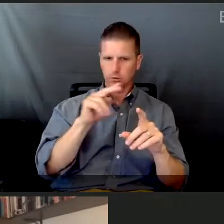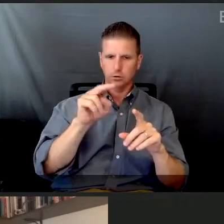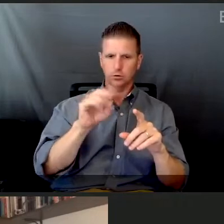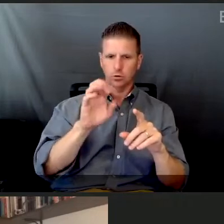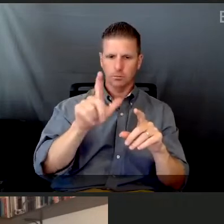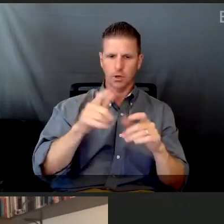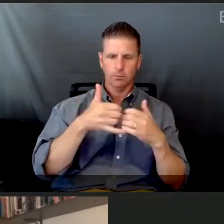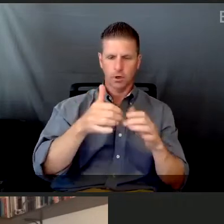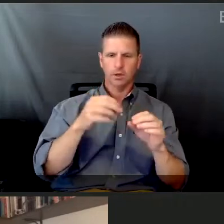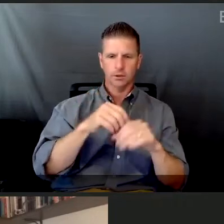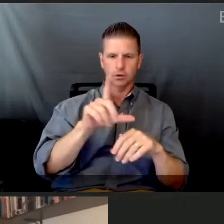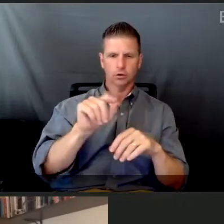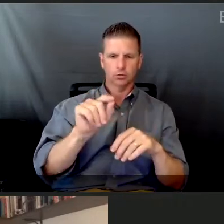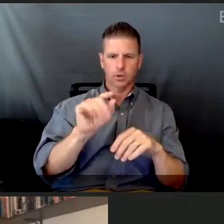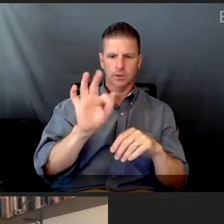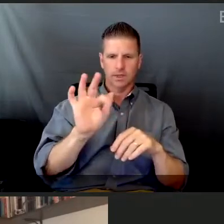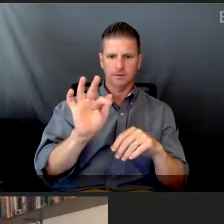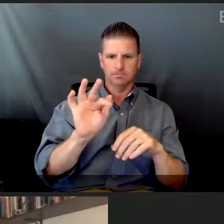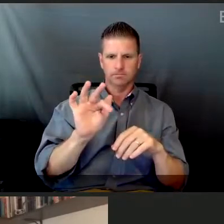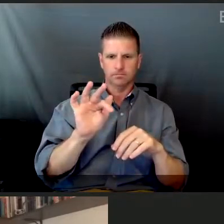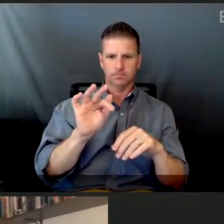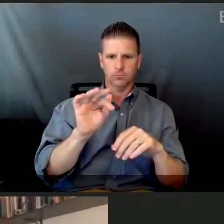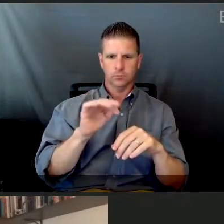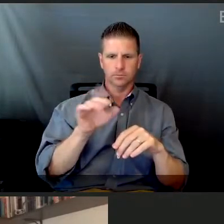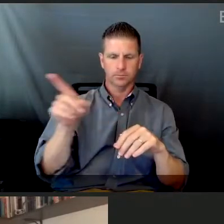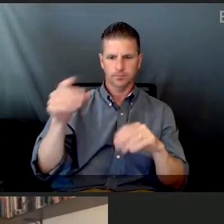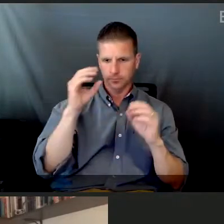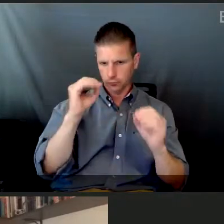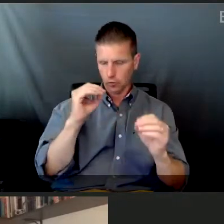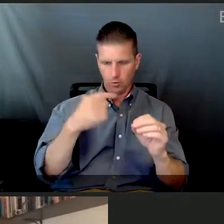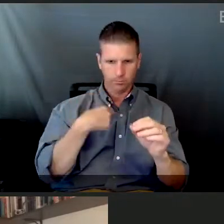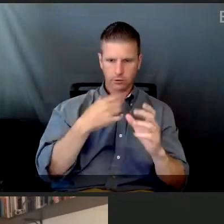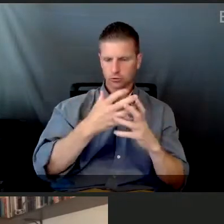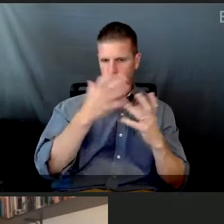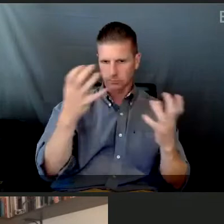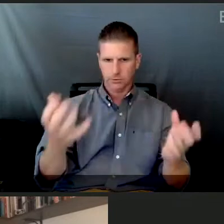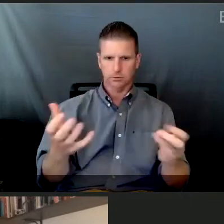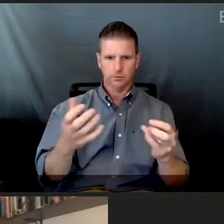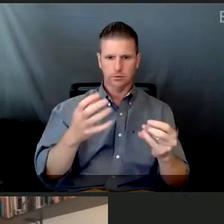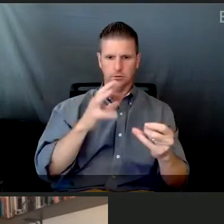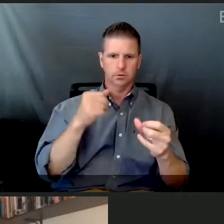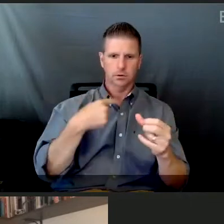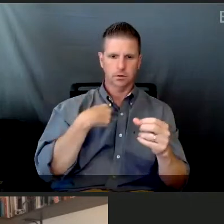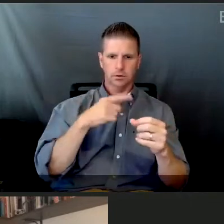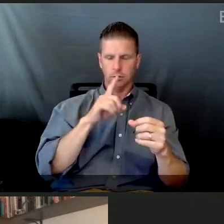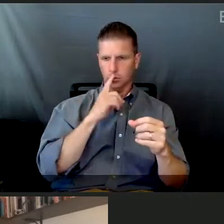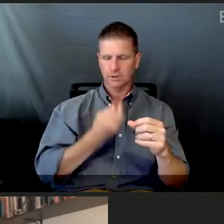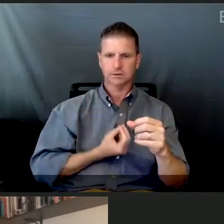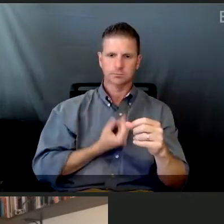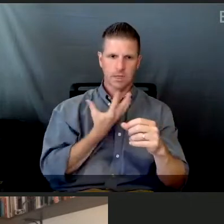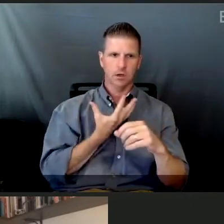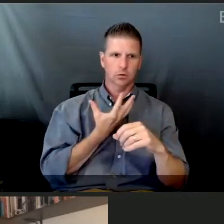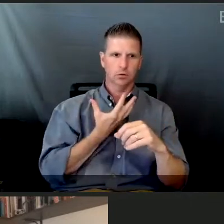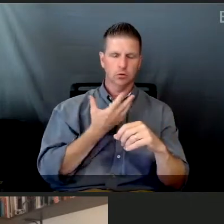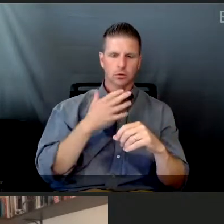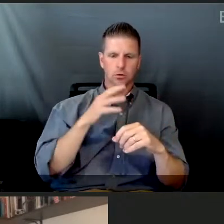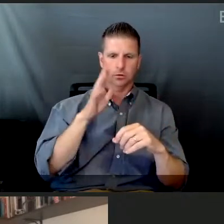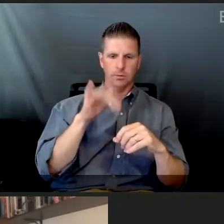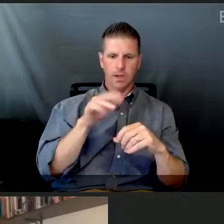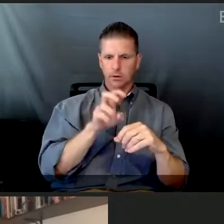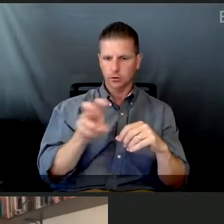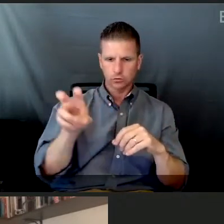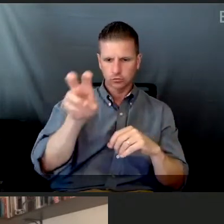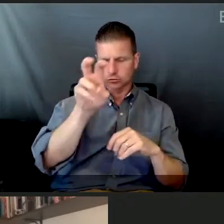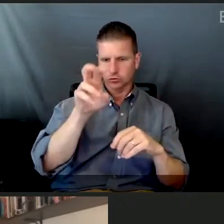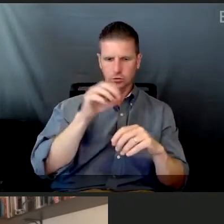in 2019. And they just taught me so much, and I was just so inspired by the journey